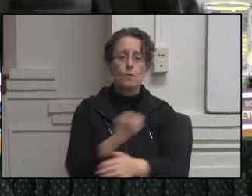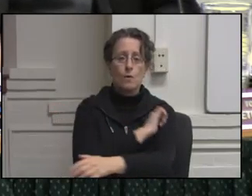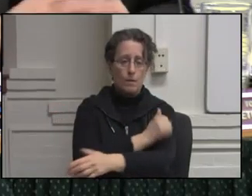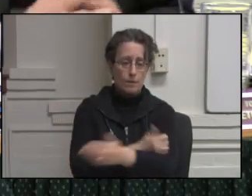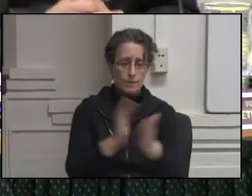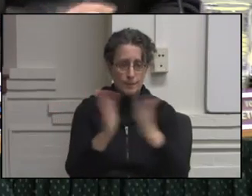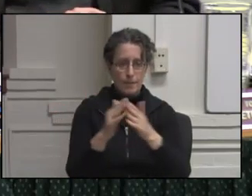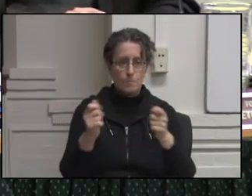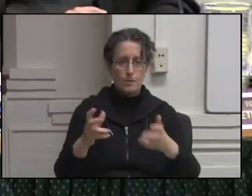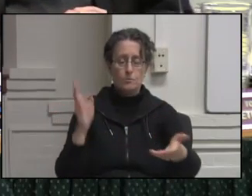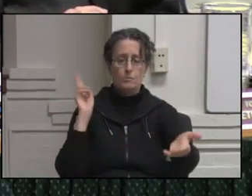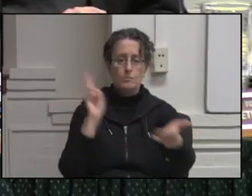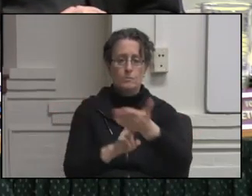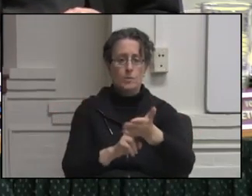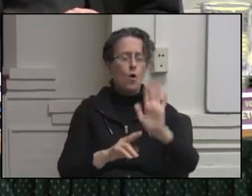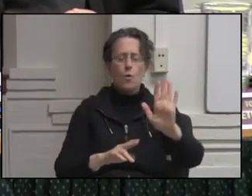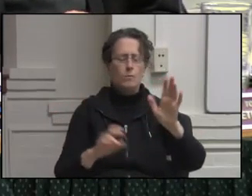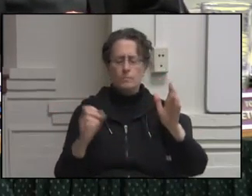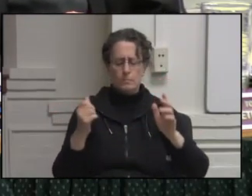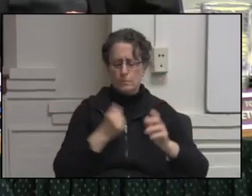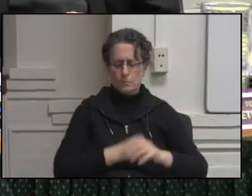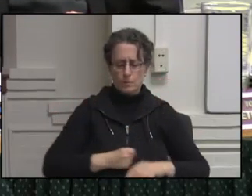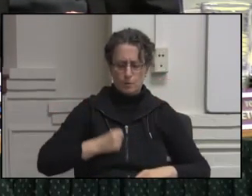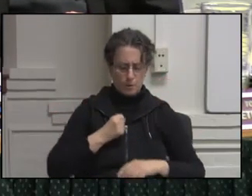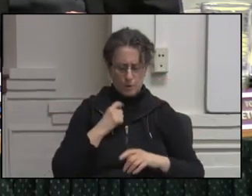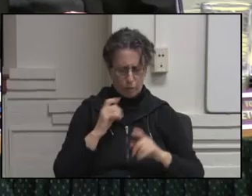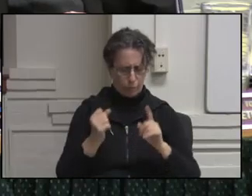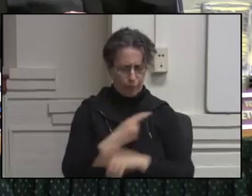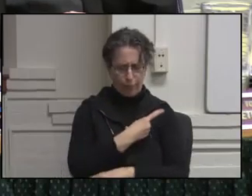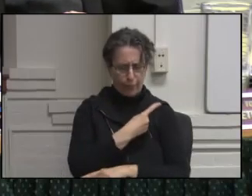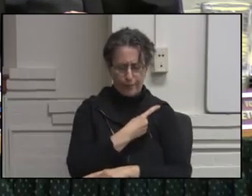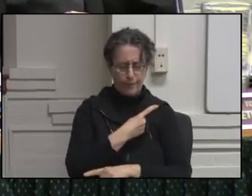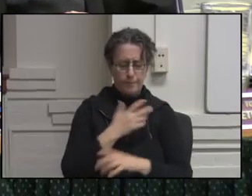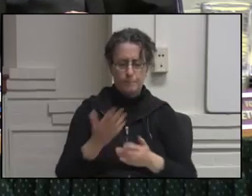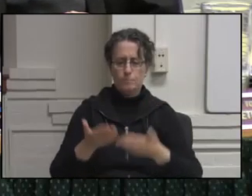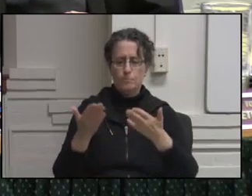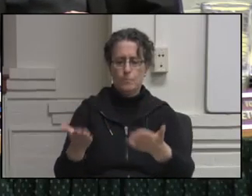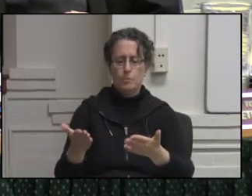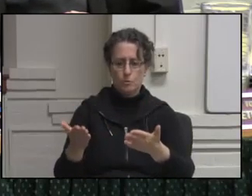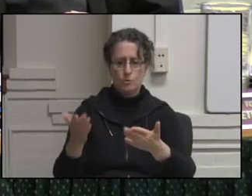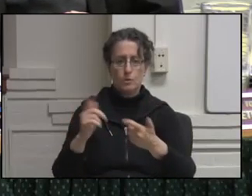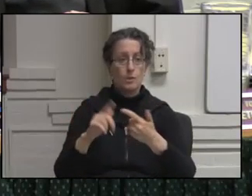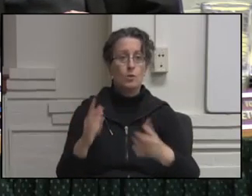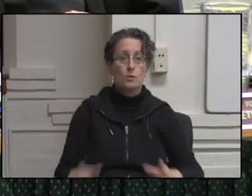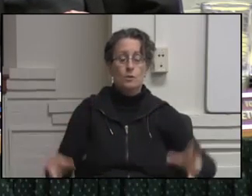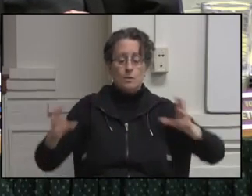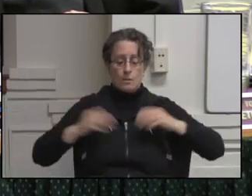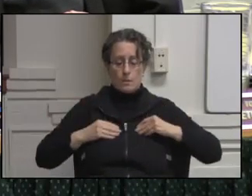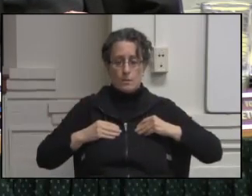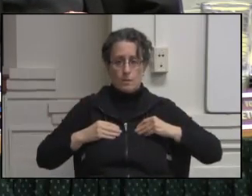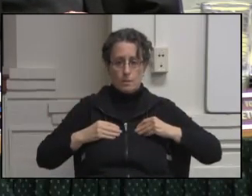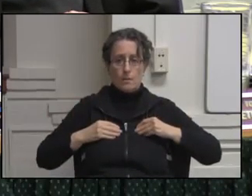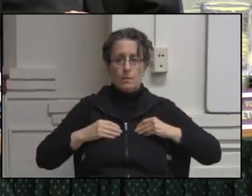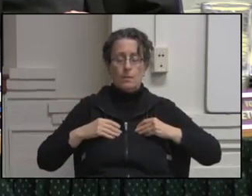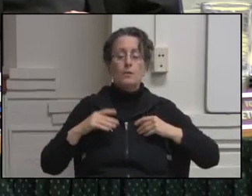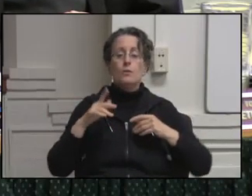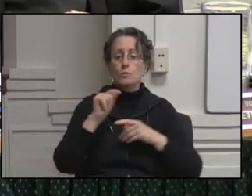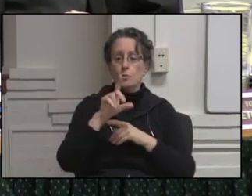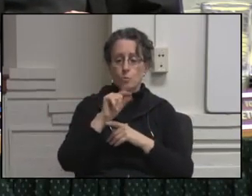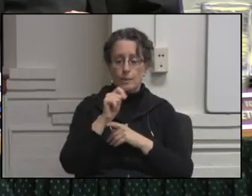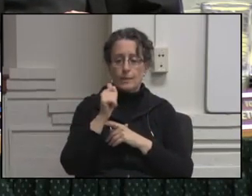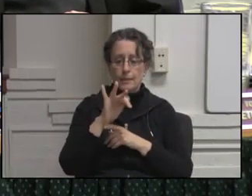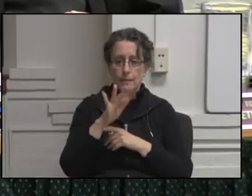to execute a contract. Oh, I'm sorry. Where was I going? Mm-hmm. Motion is on the table to adopt the